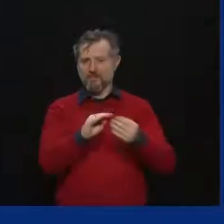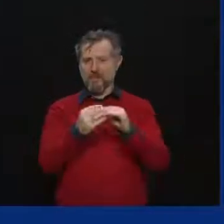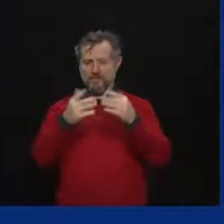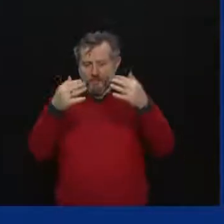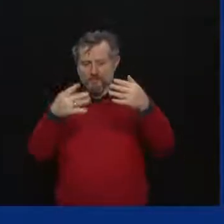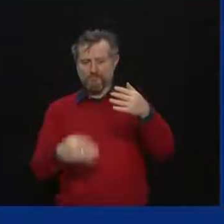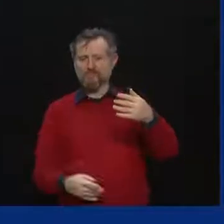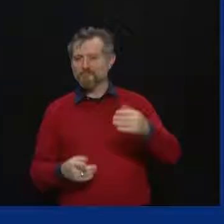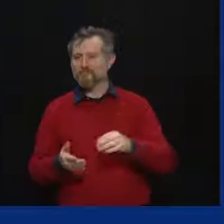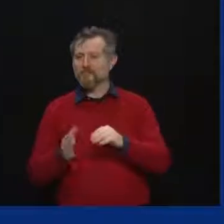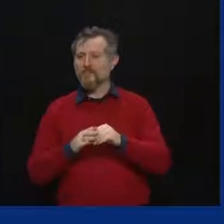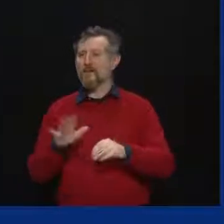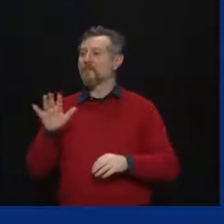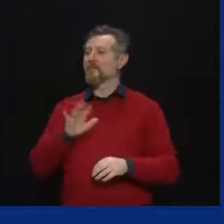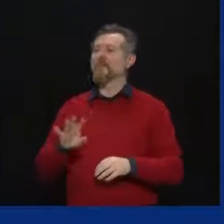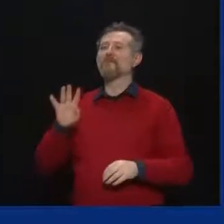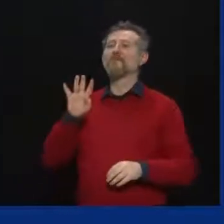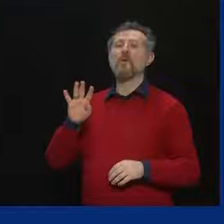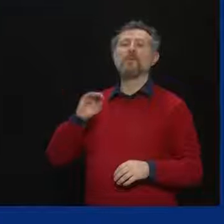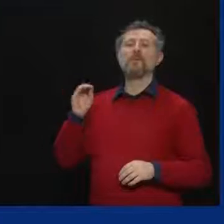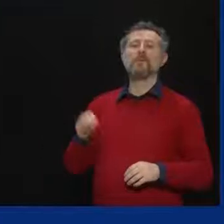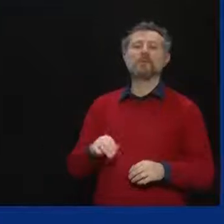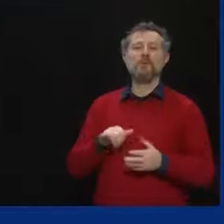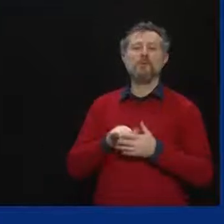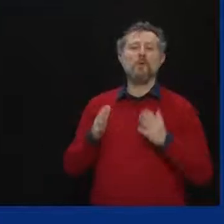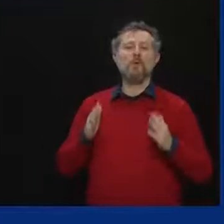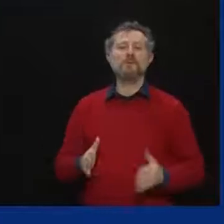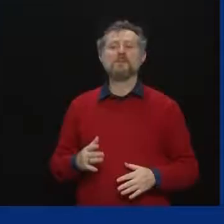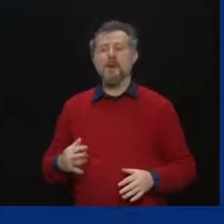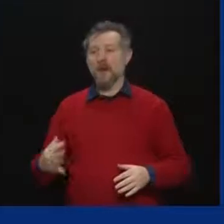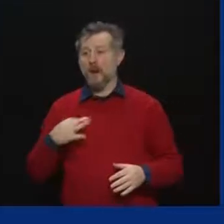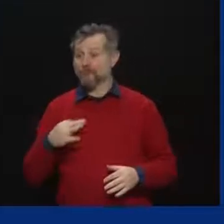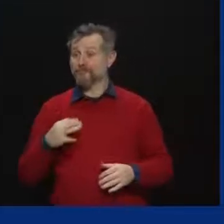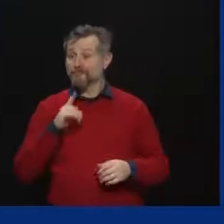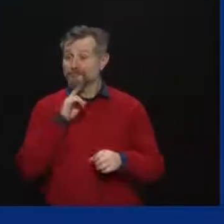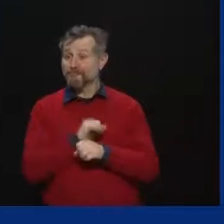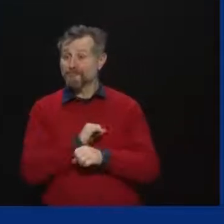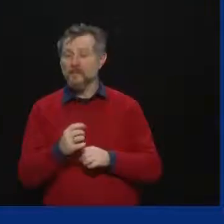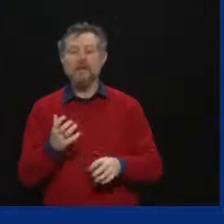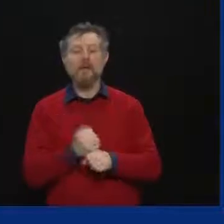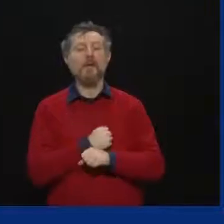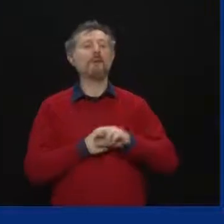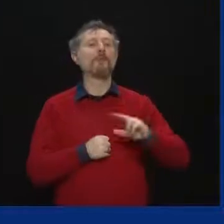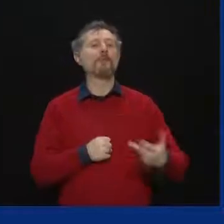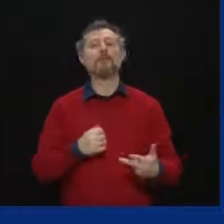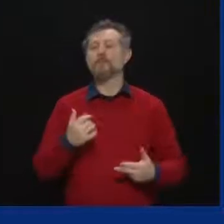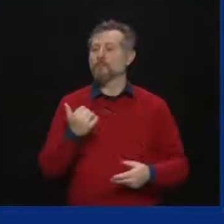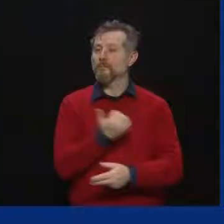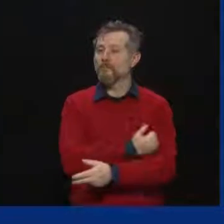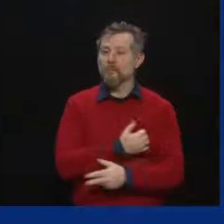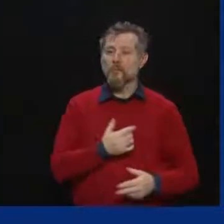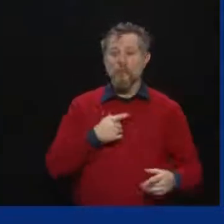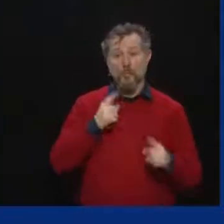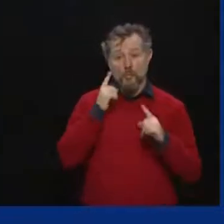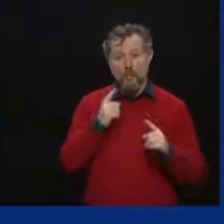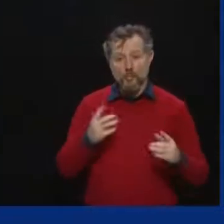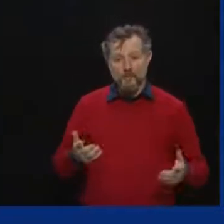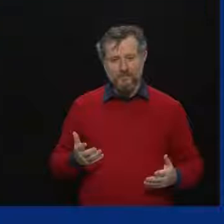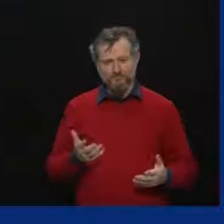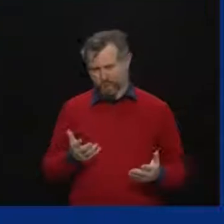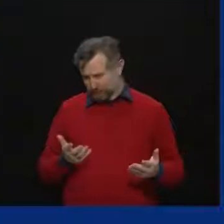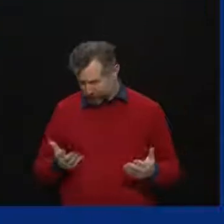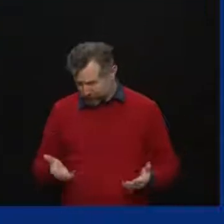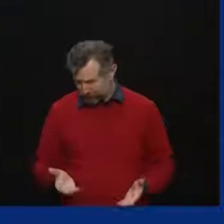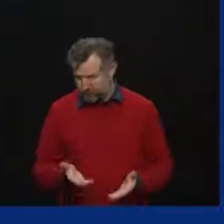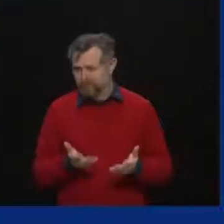about 40% of New Yorkers who are eligible for a booster get one. Let's get that up to, I'd like to see it